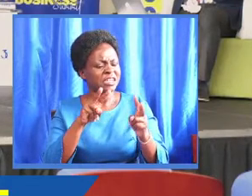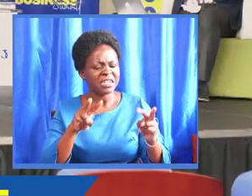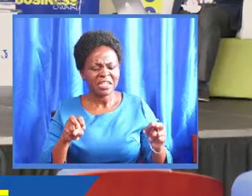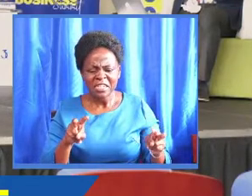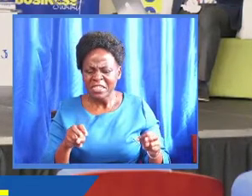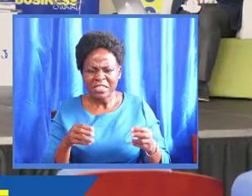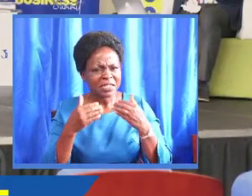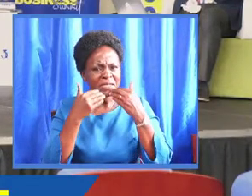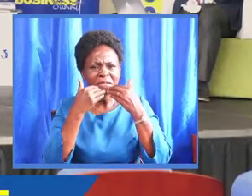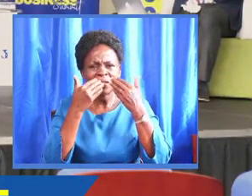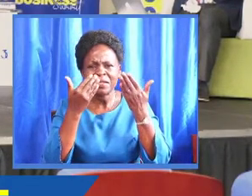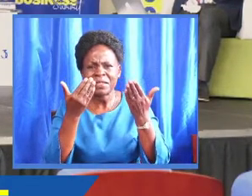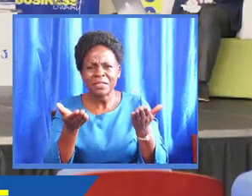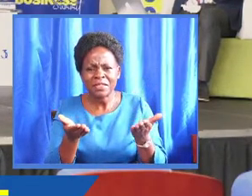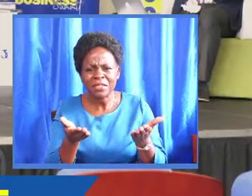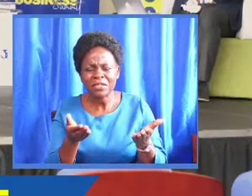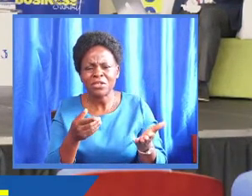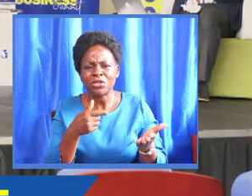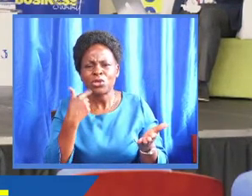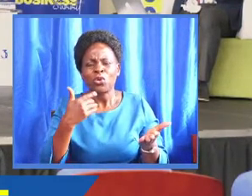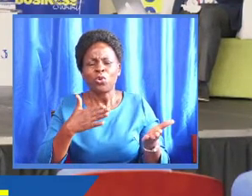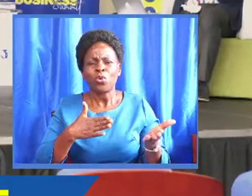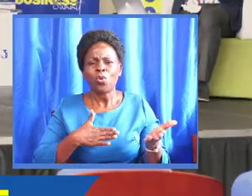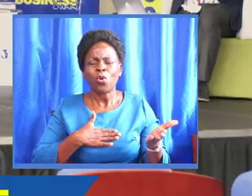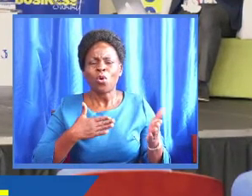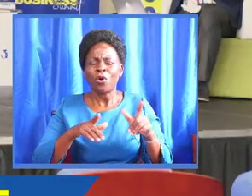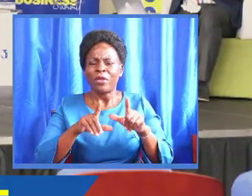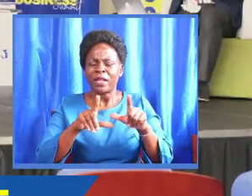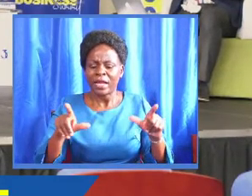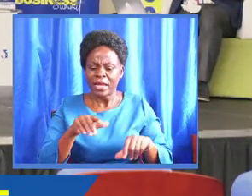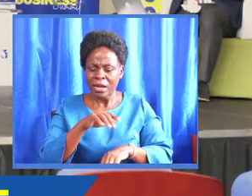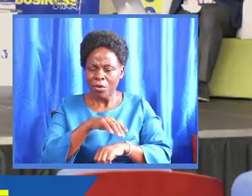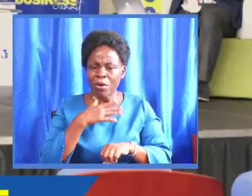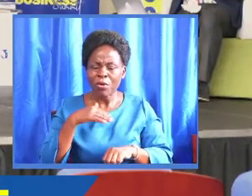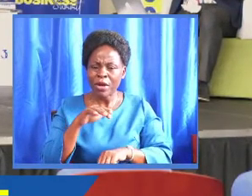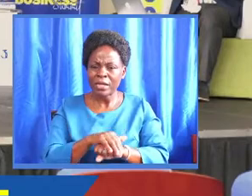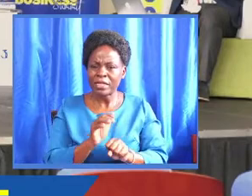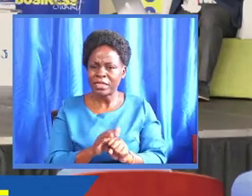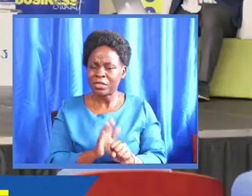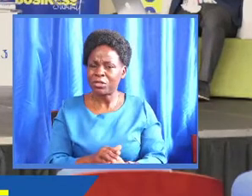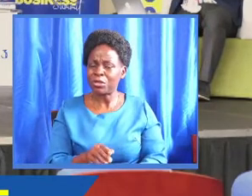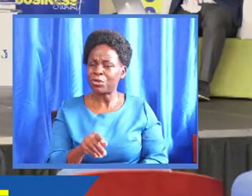note, for example, the tips you're sharing. Mm. We want to make this